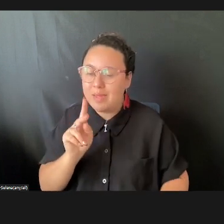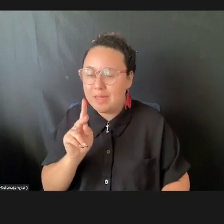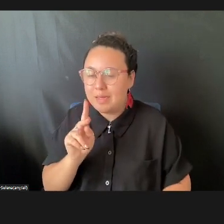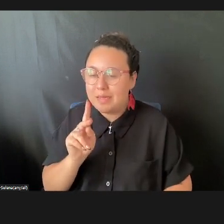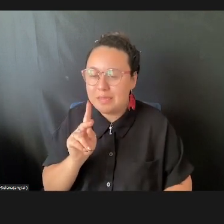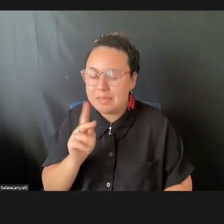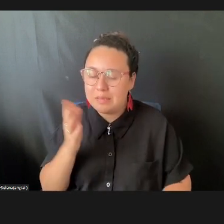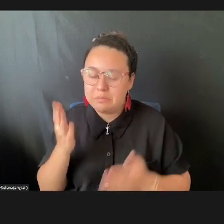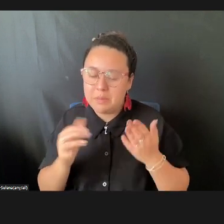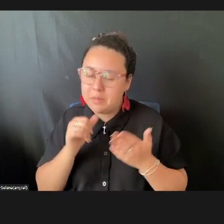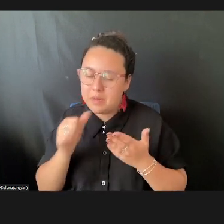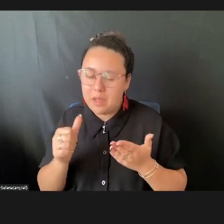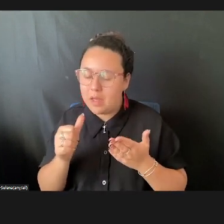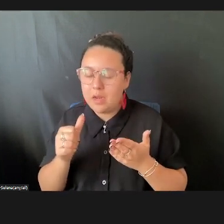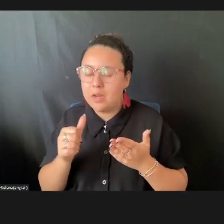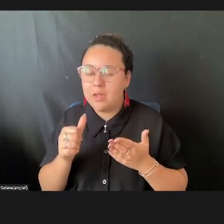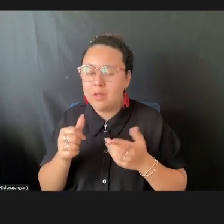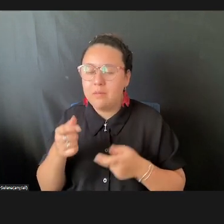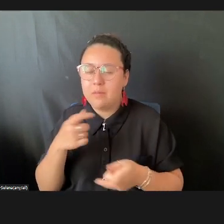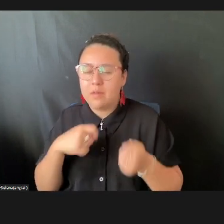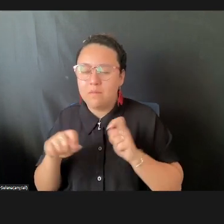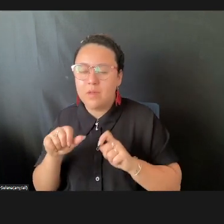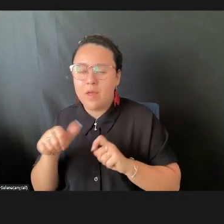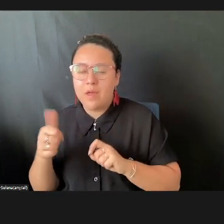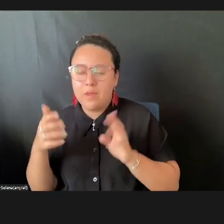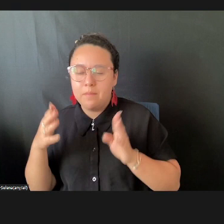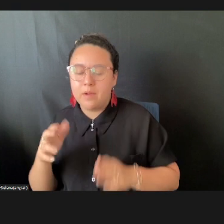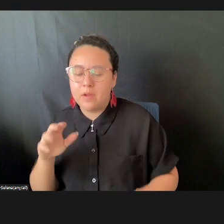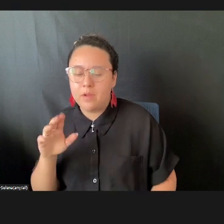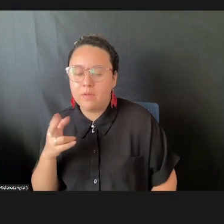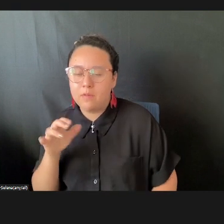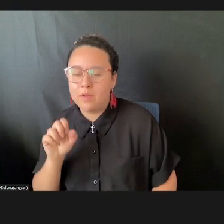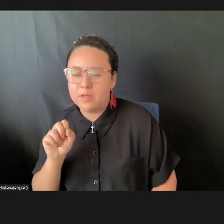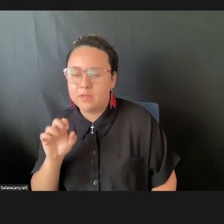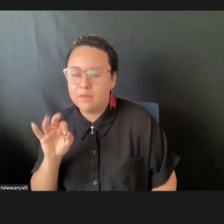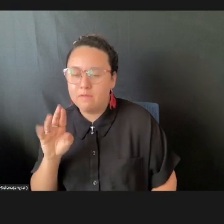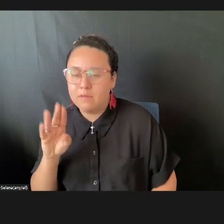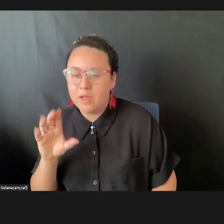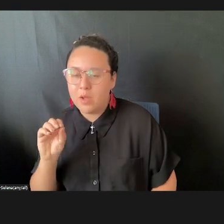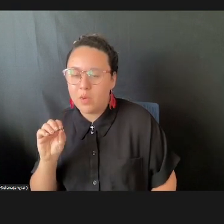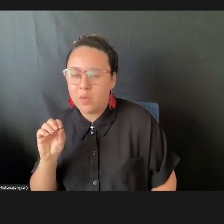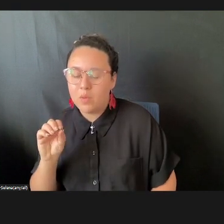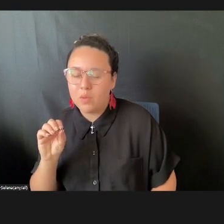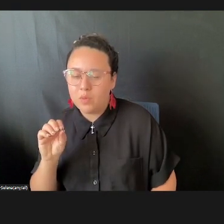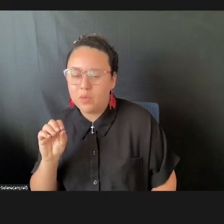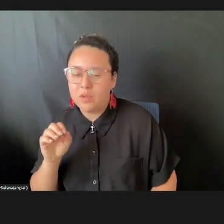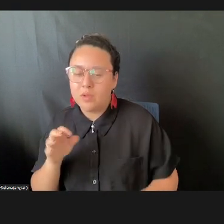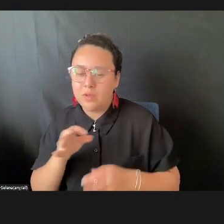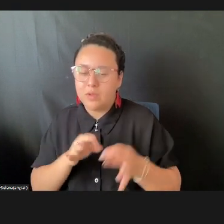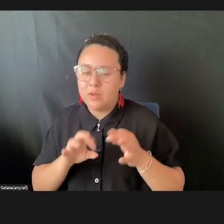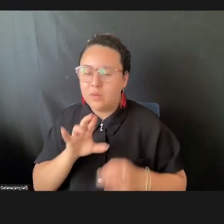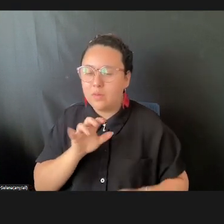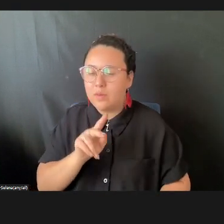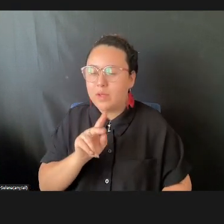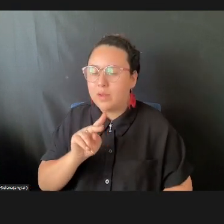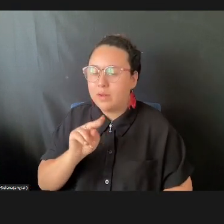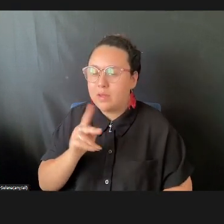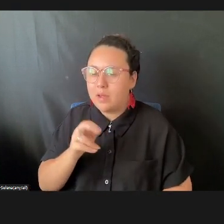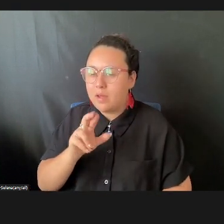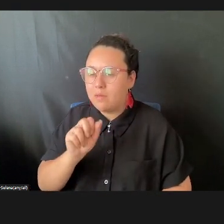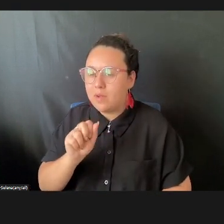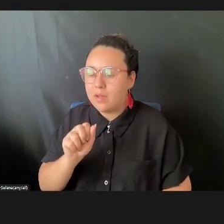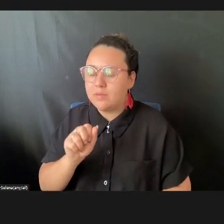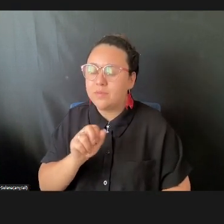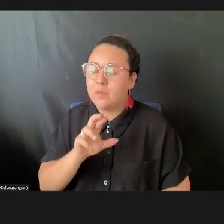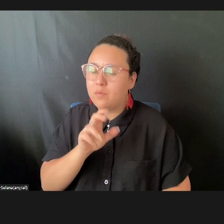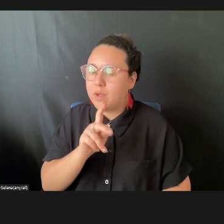include Chris Franco in Rick Najera's place, because Rick went off after about 4 or 5 years. And Chris,